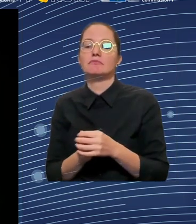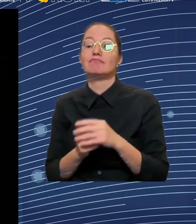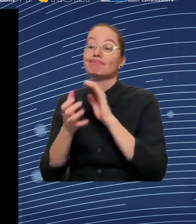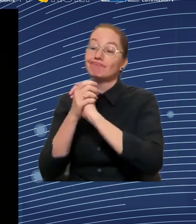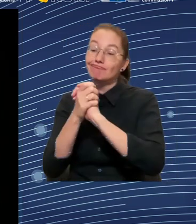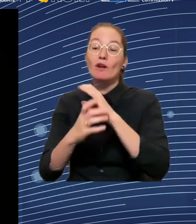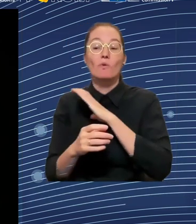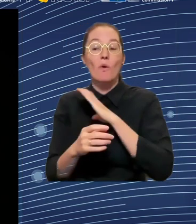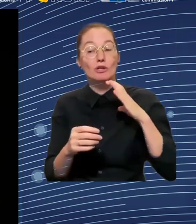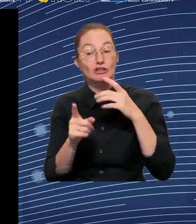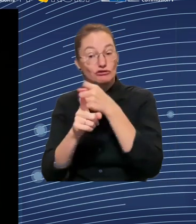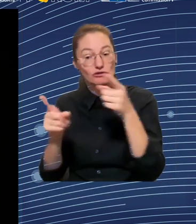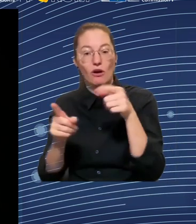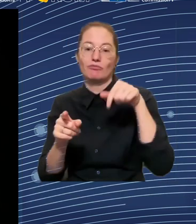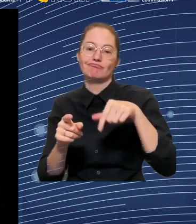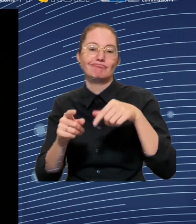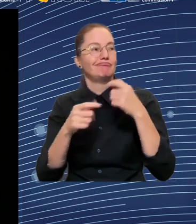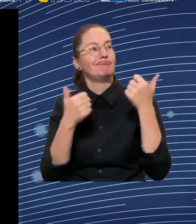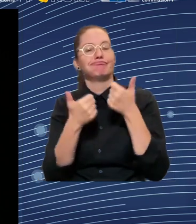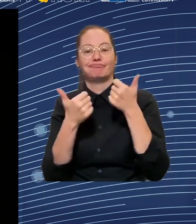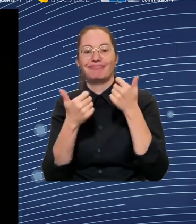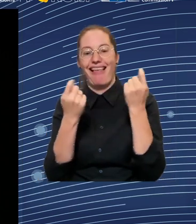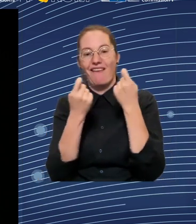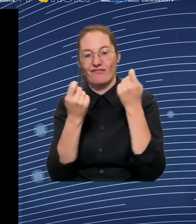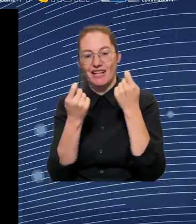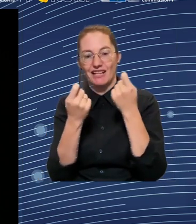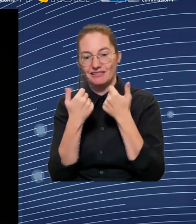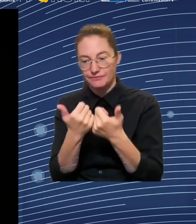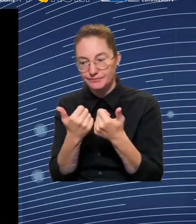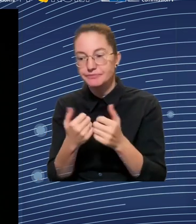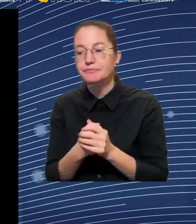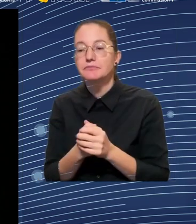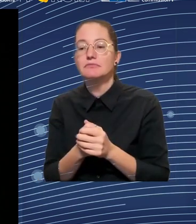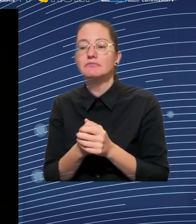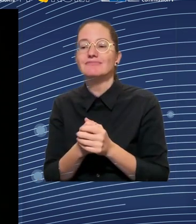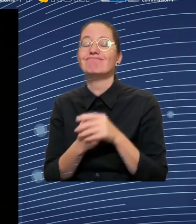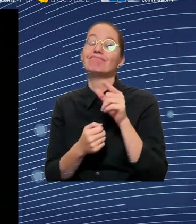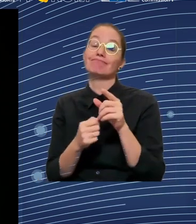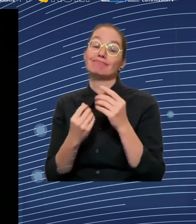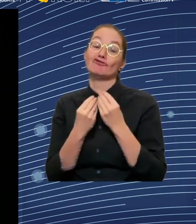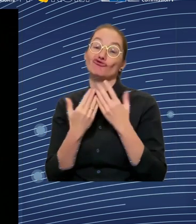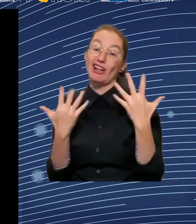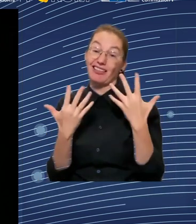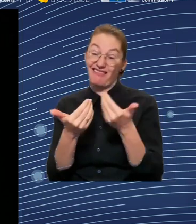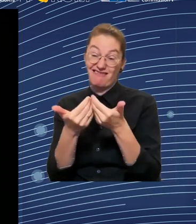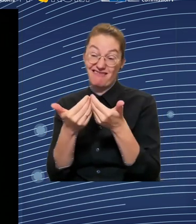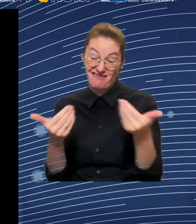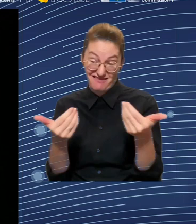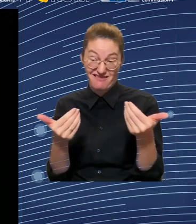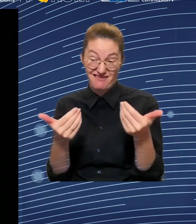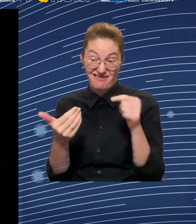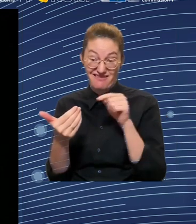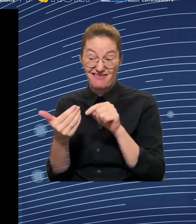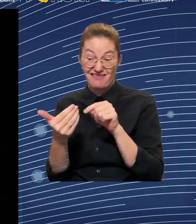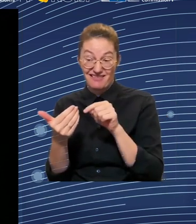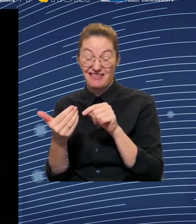it's a complex issue, and I would say highly resistant to change. I think Jakob also shown in the slides a